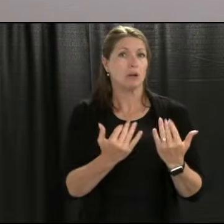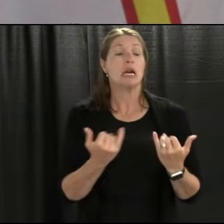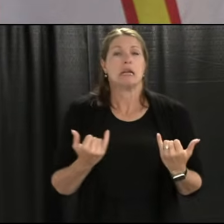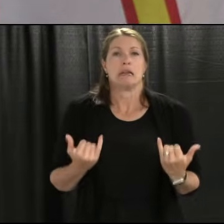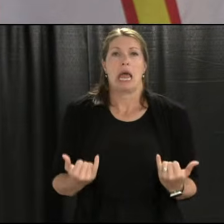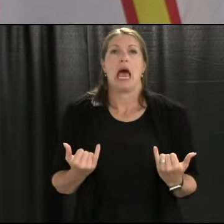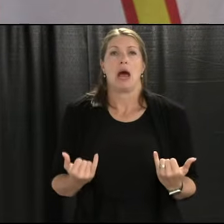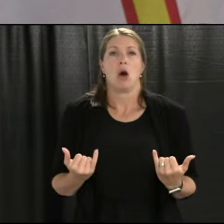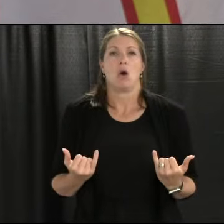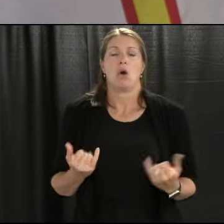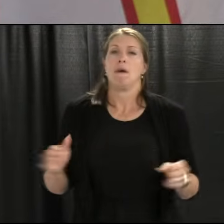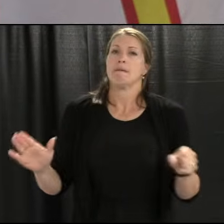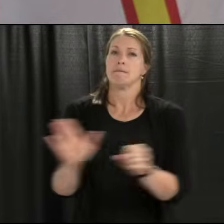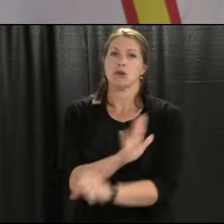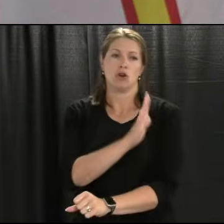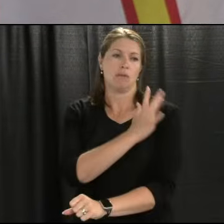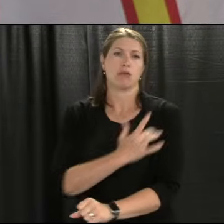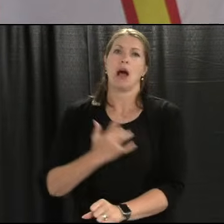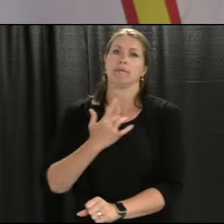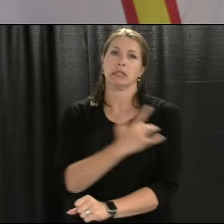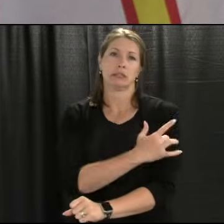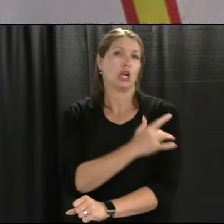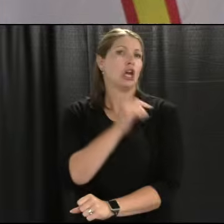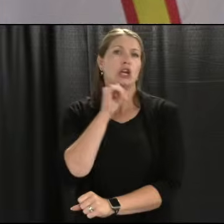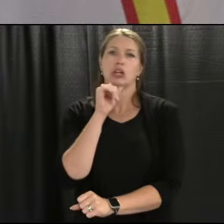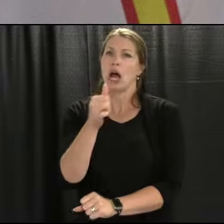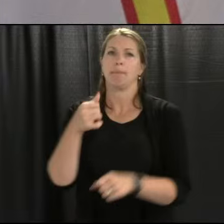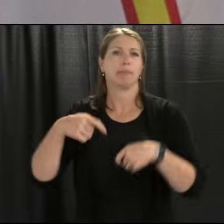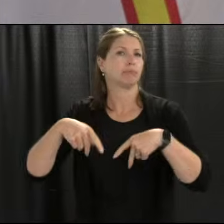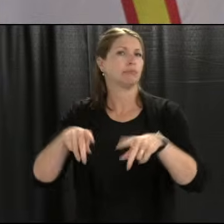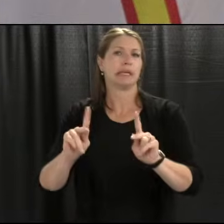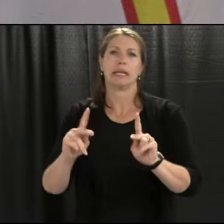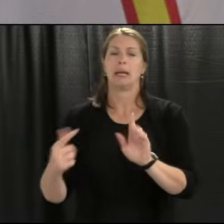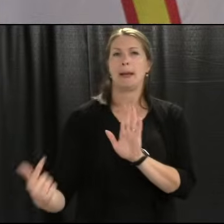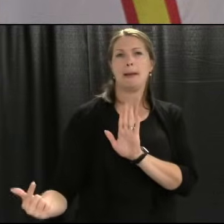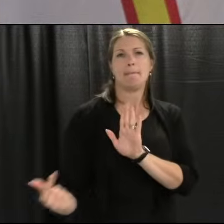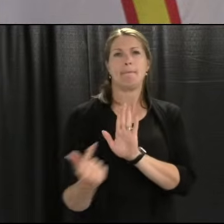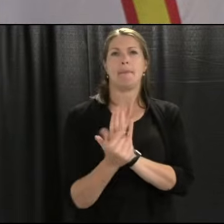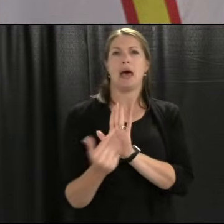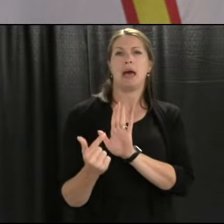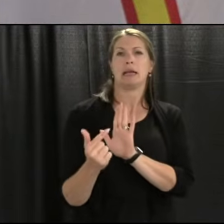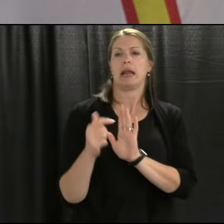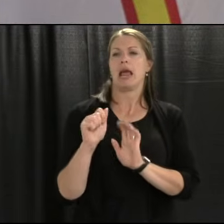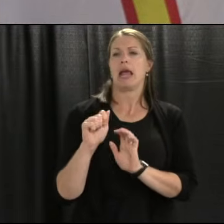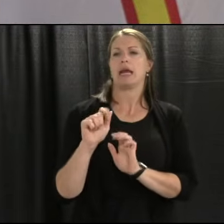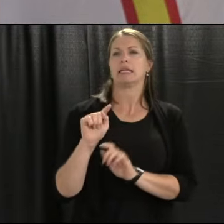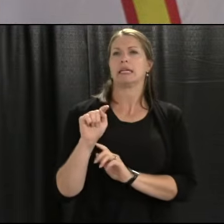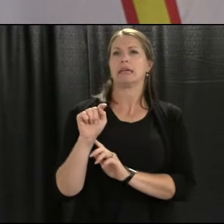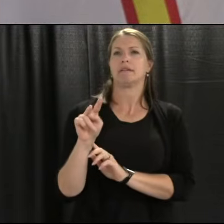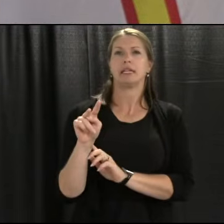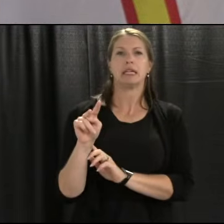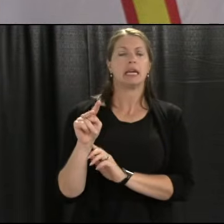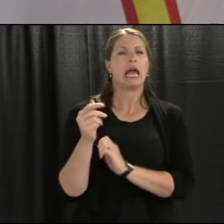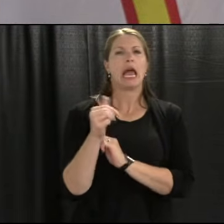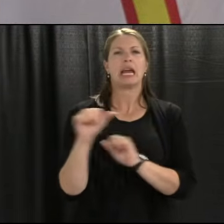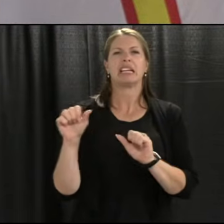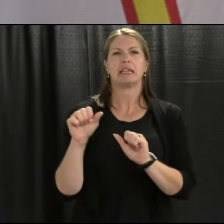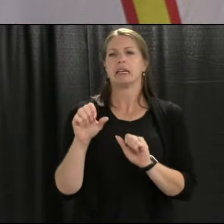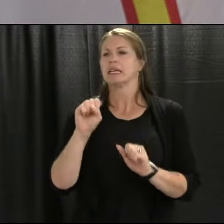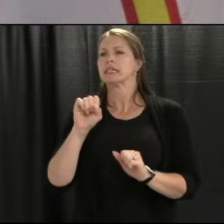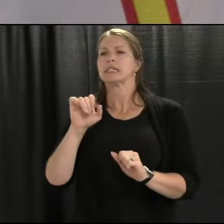to declare a province-wide restriction on off-road vehicle use on forested land for the purpose of reducing the probability